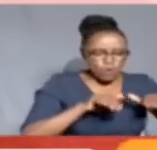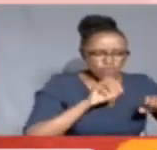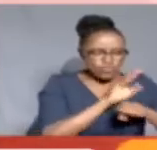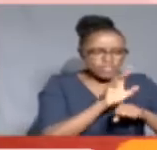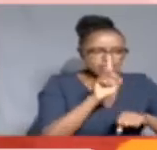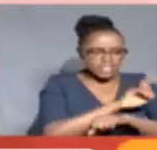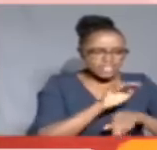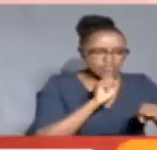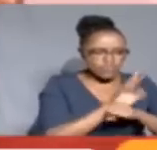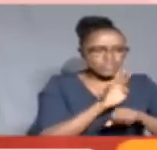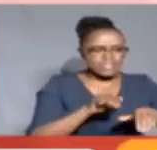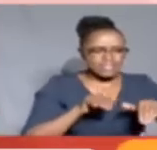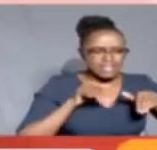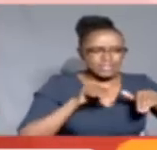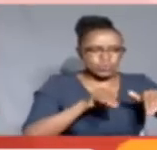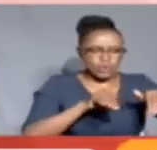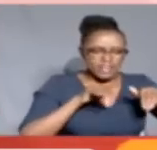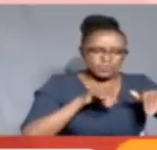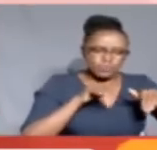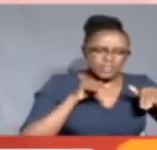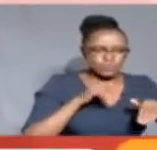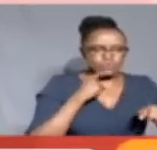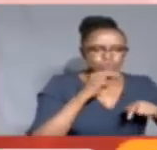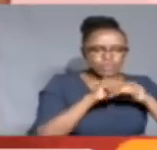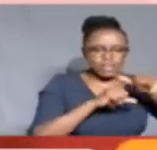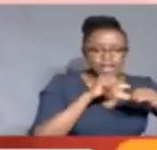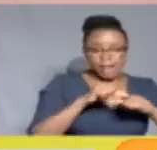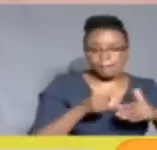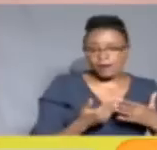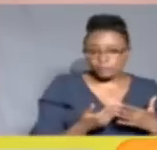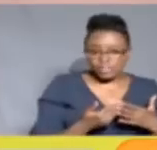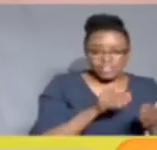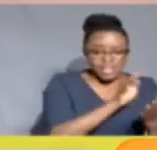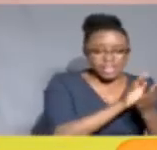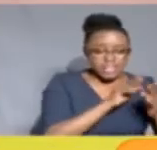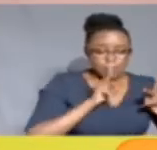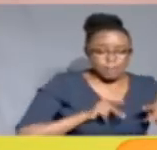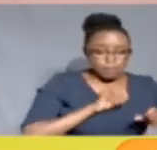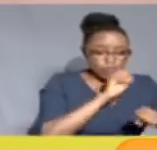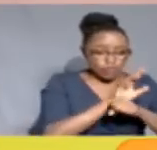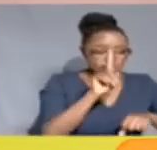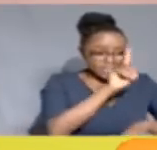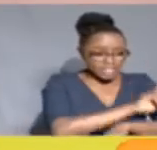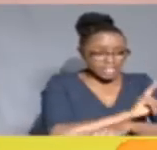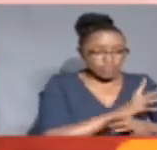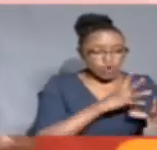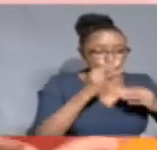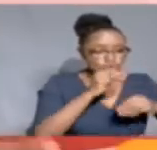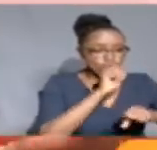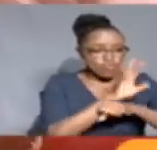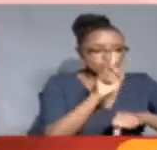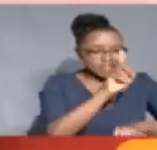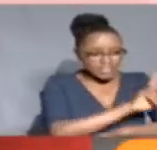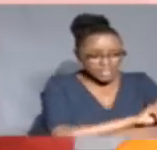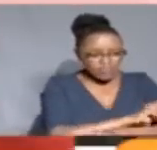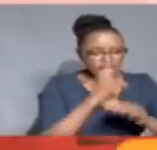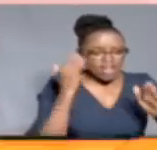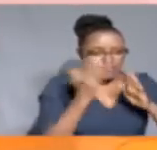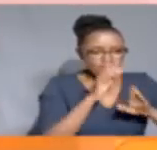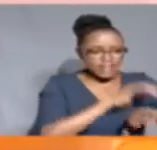days, 14 days. That's what Oku was talking about. Precisely. No, they keep people 14 days, go 14 days, the file is not found, the